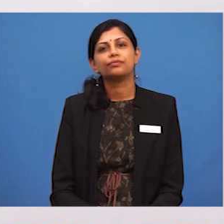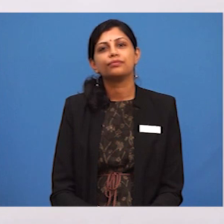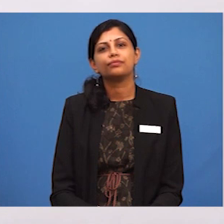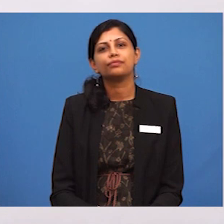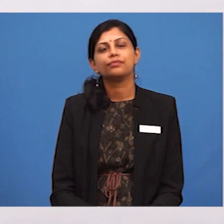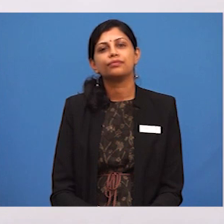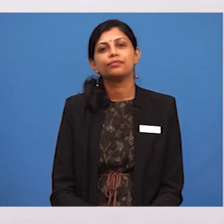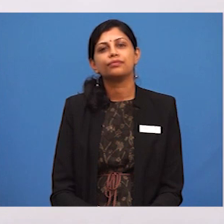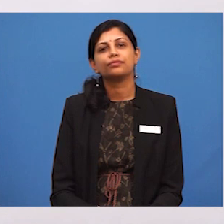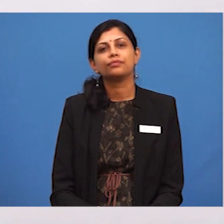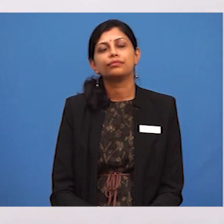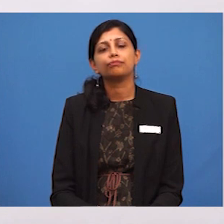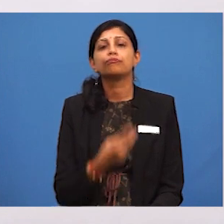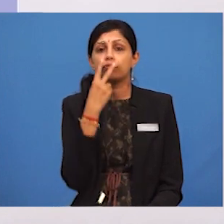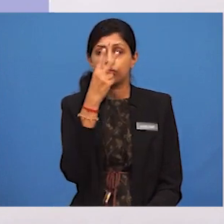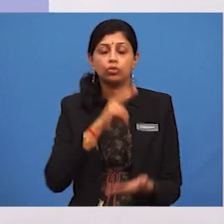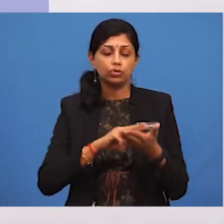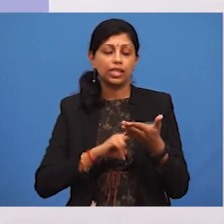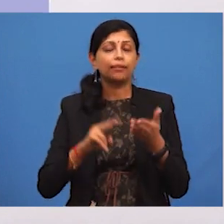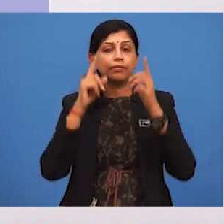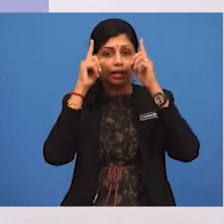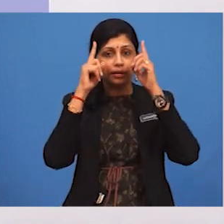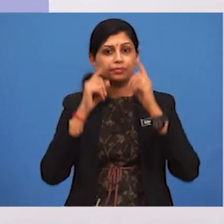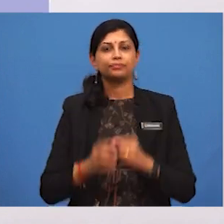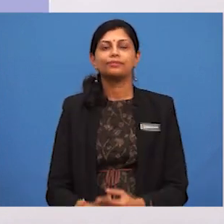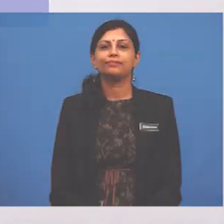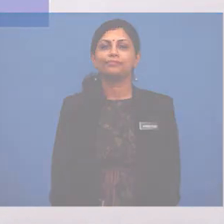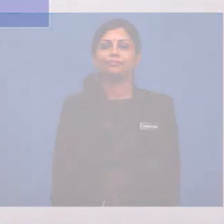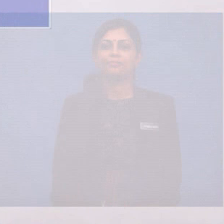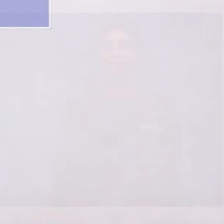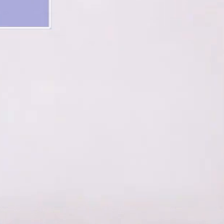Here are steps 4, 5, and 6.